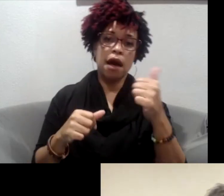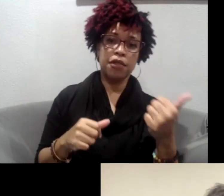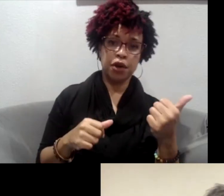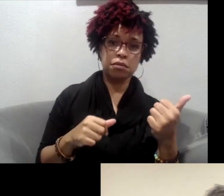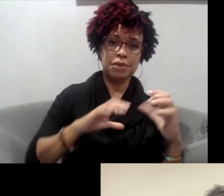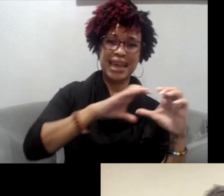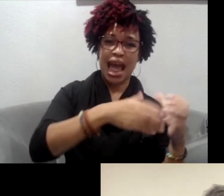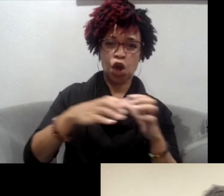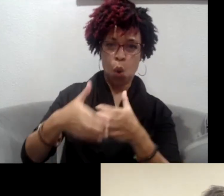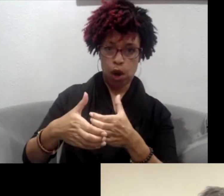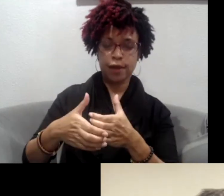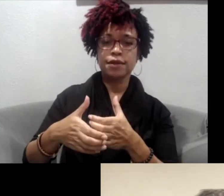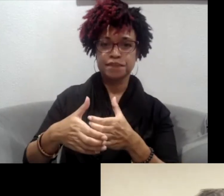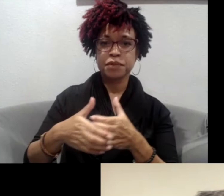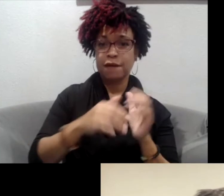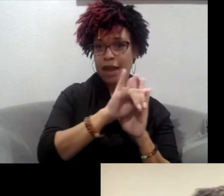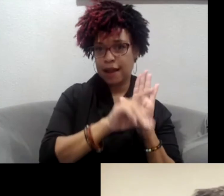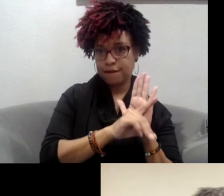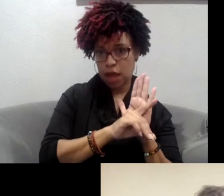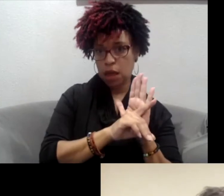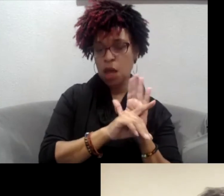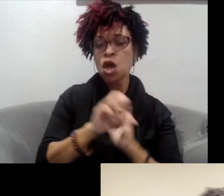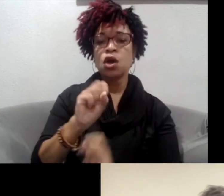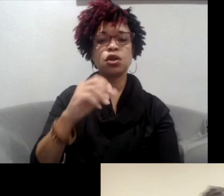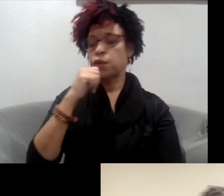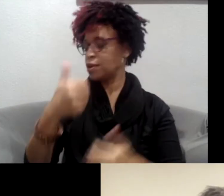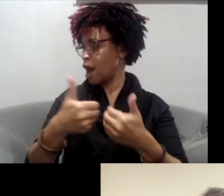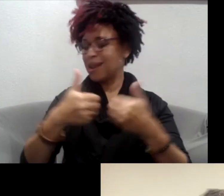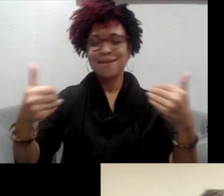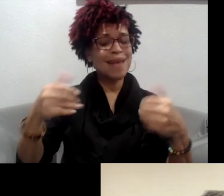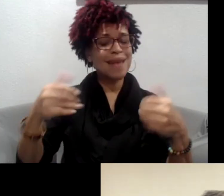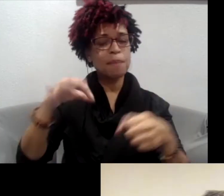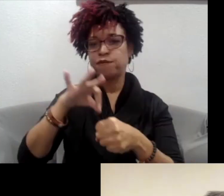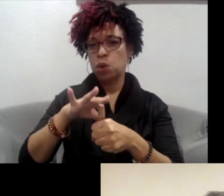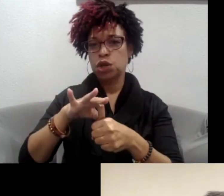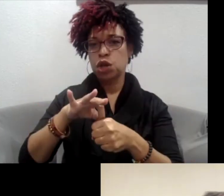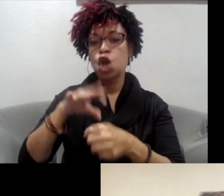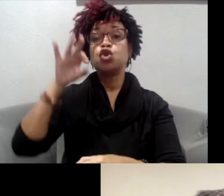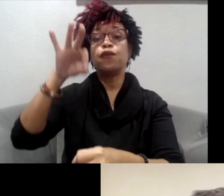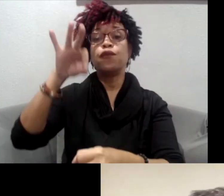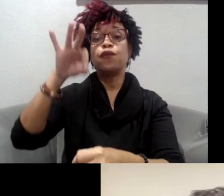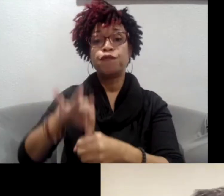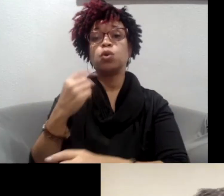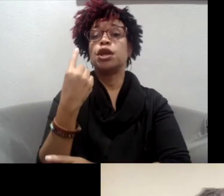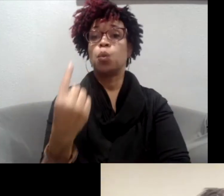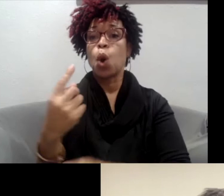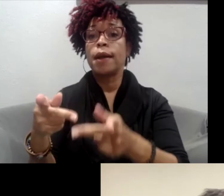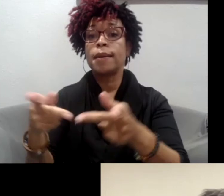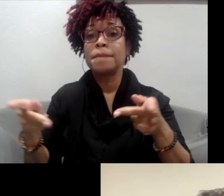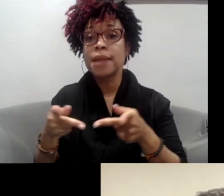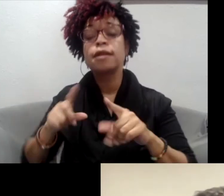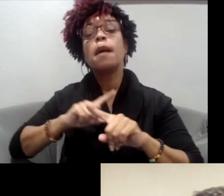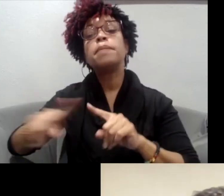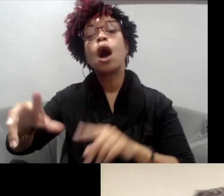categories. So there's not a separate vote. You vote in one place, but we are able to take the information